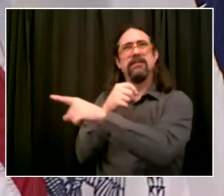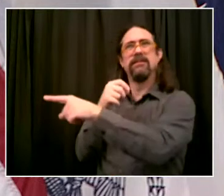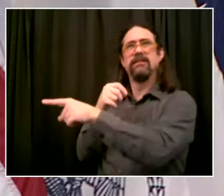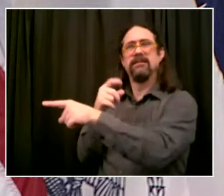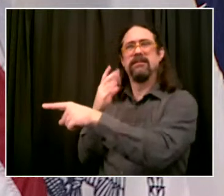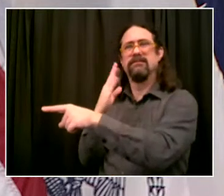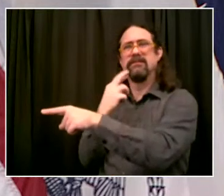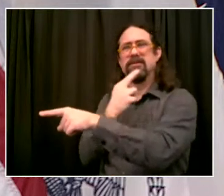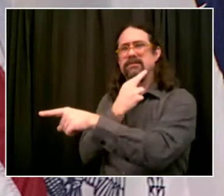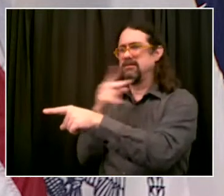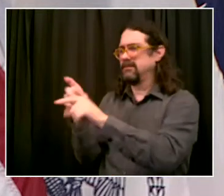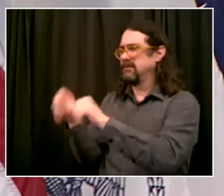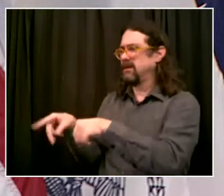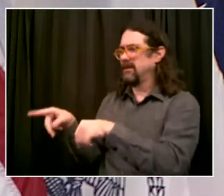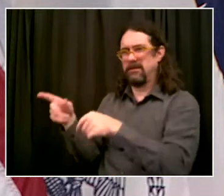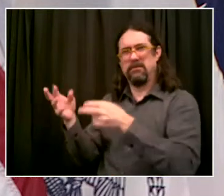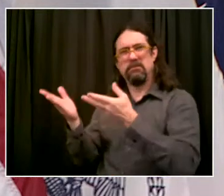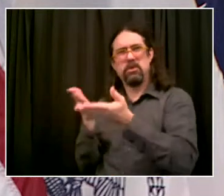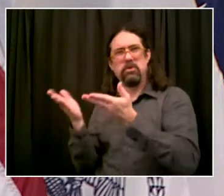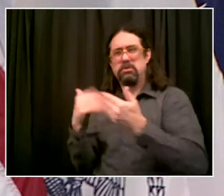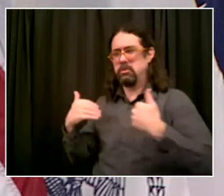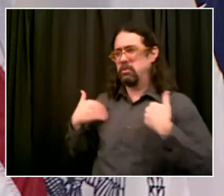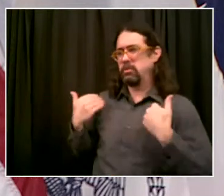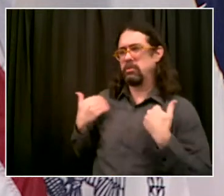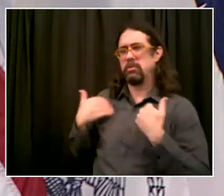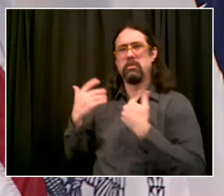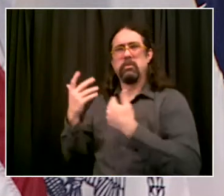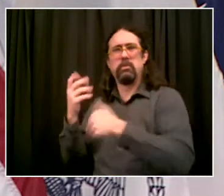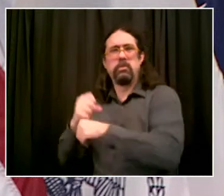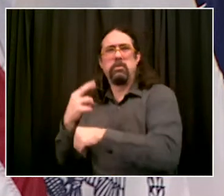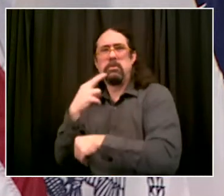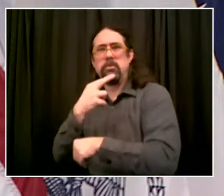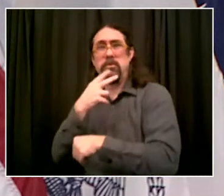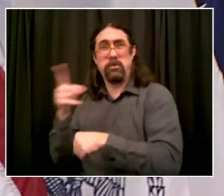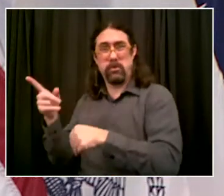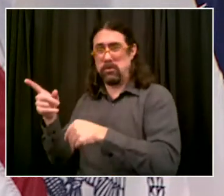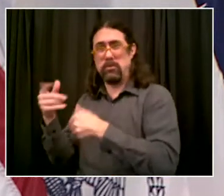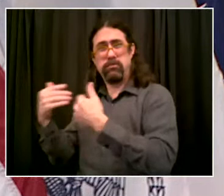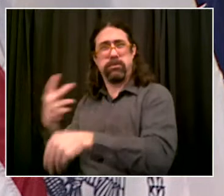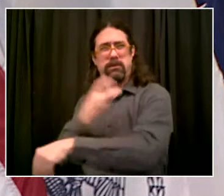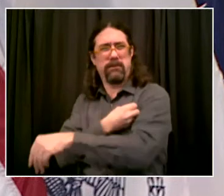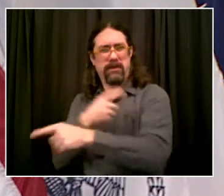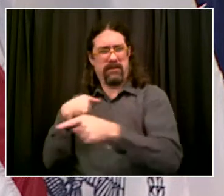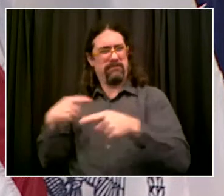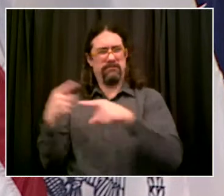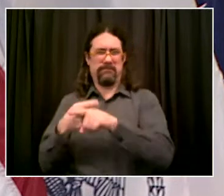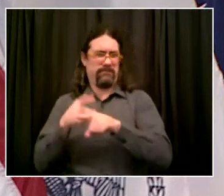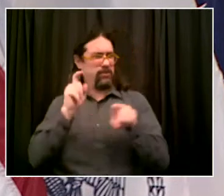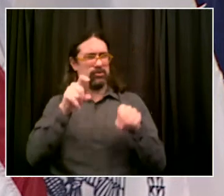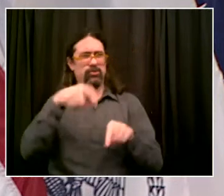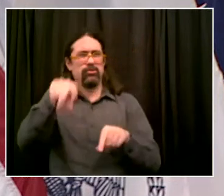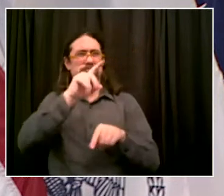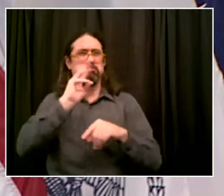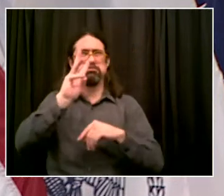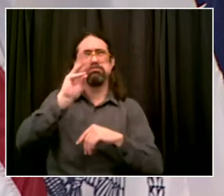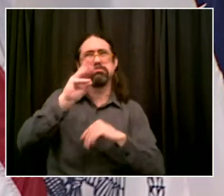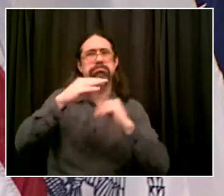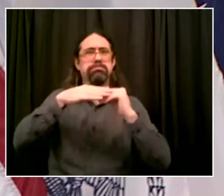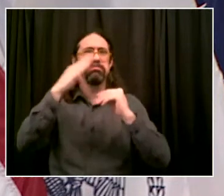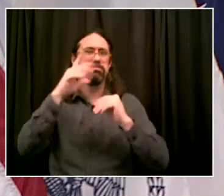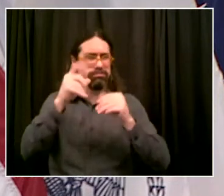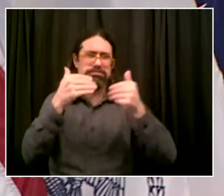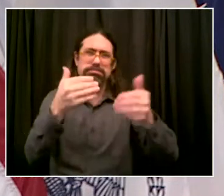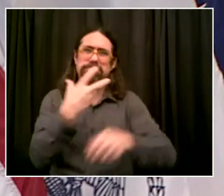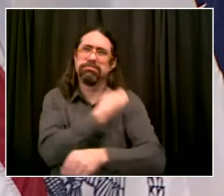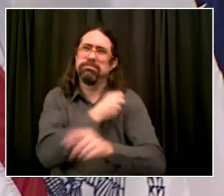is, Dave, we need to reach people who are in constant contact with other people, right?